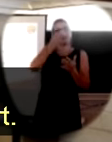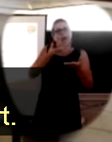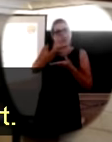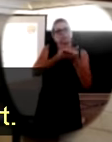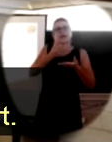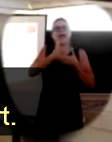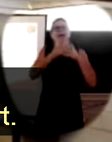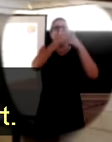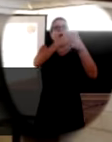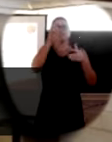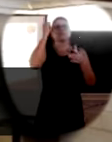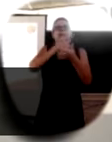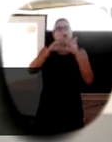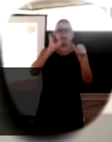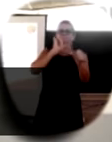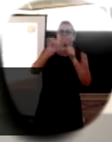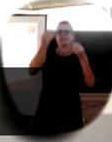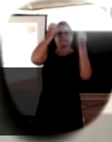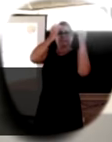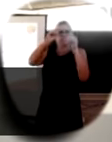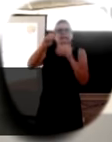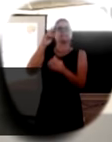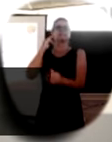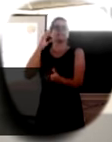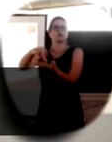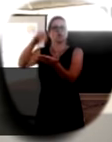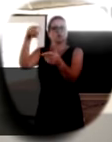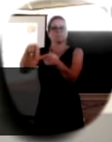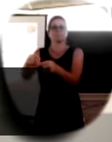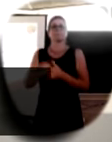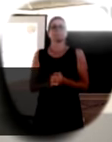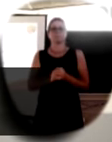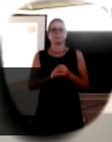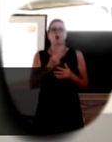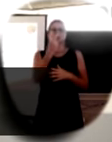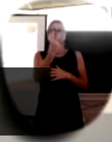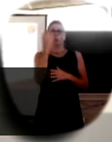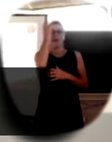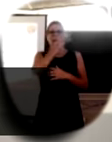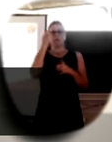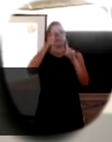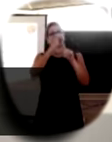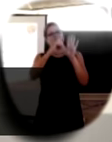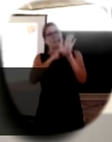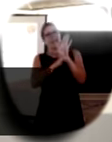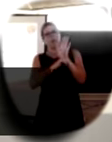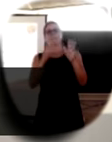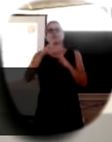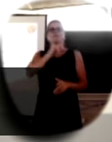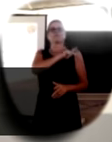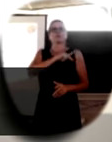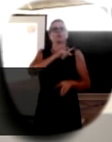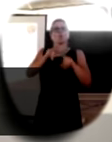teachers some support. 2 hours of PL. We actually are really looking at how we can